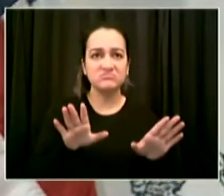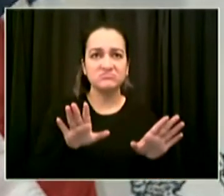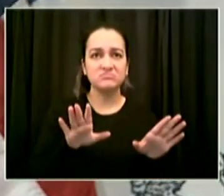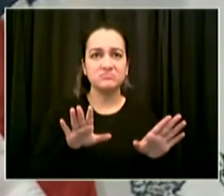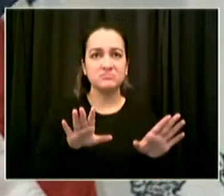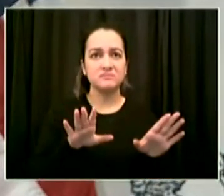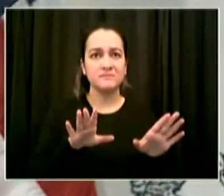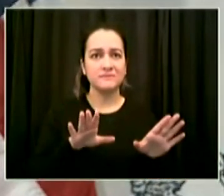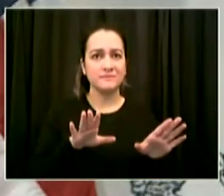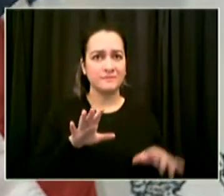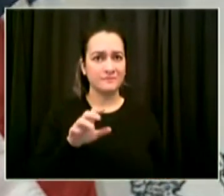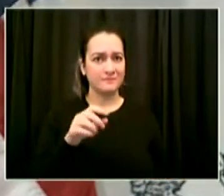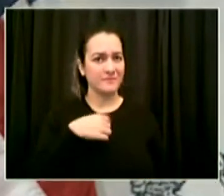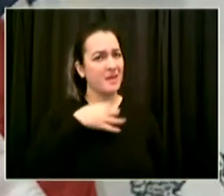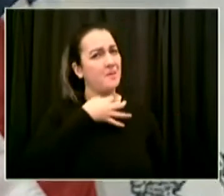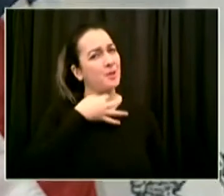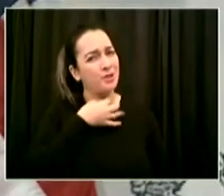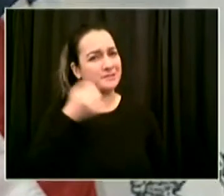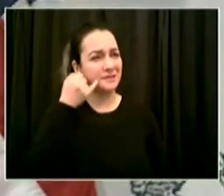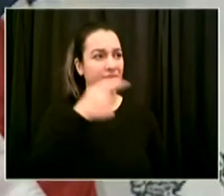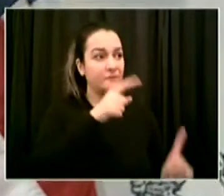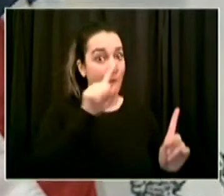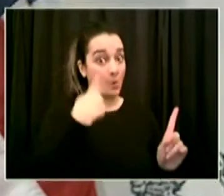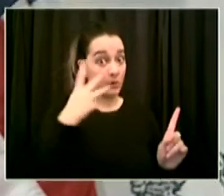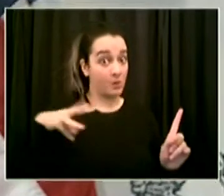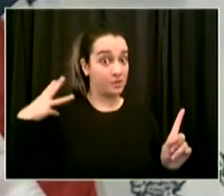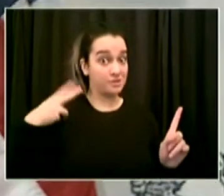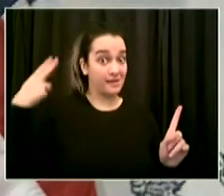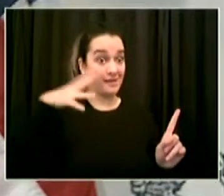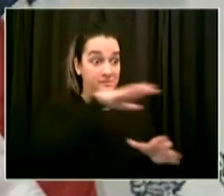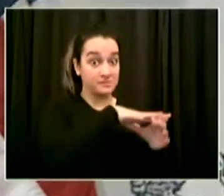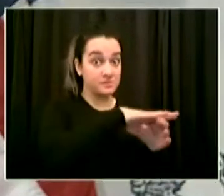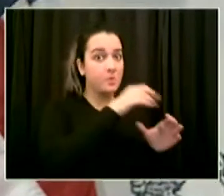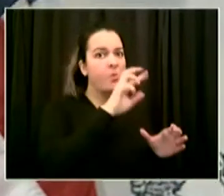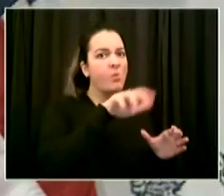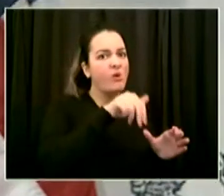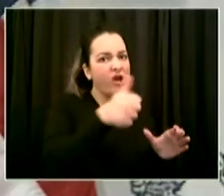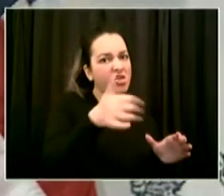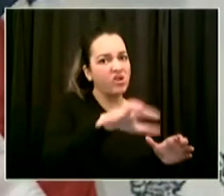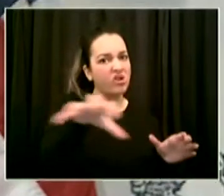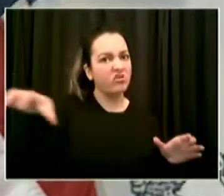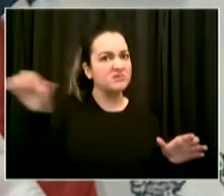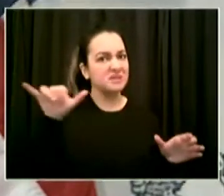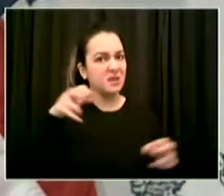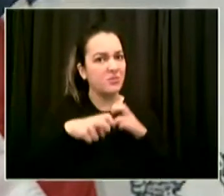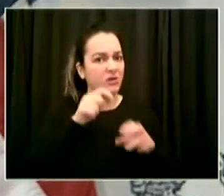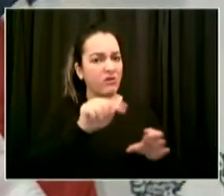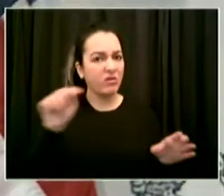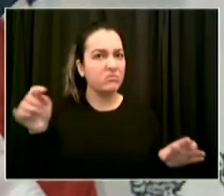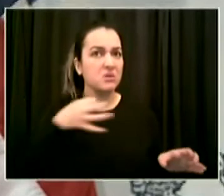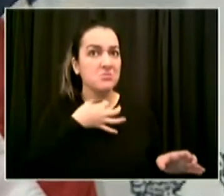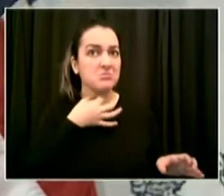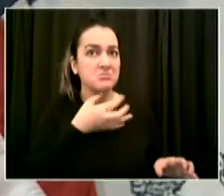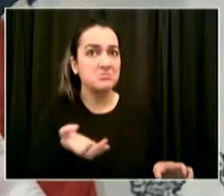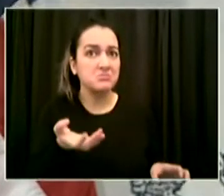just is exactly what should not happen. What happened in Washington Heights is the exact opposite of what we